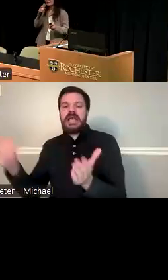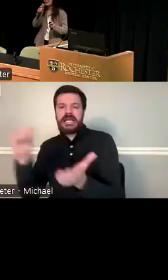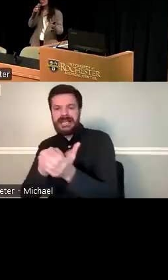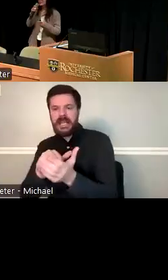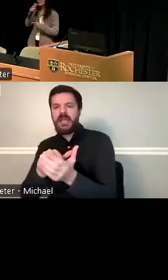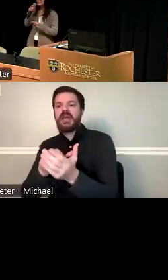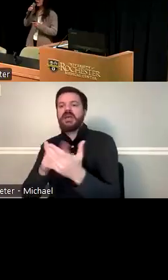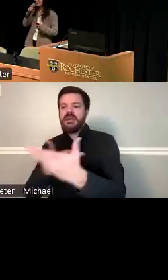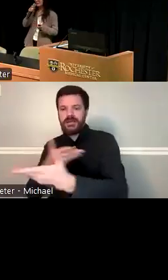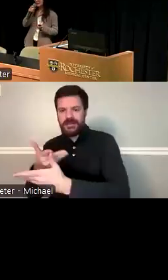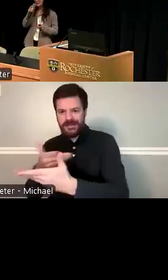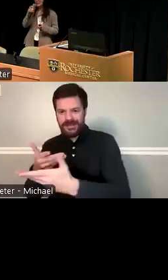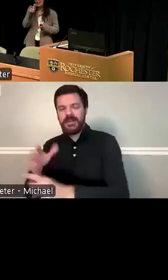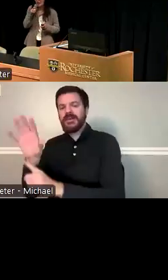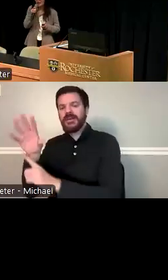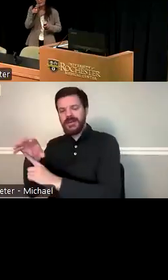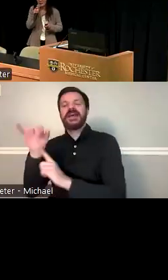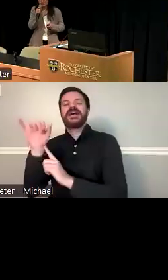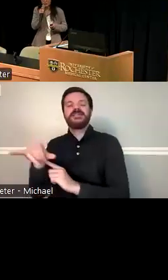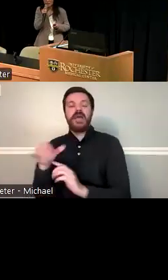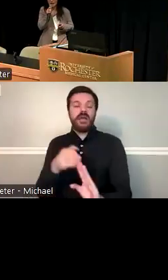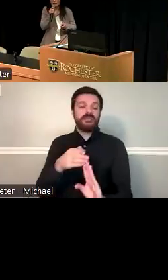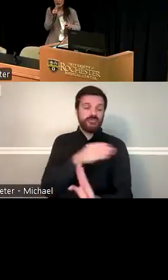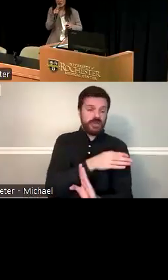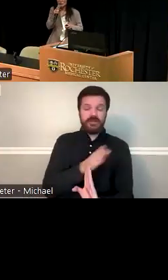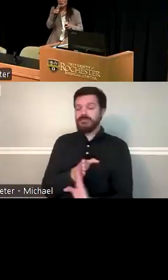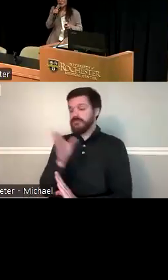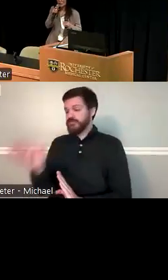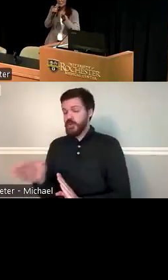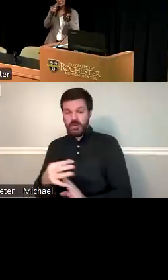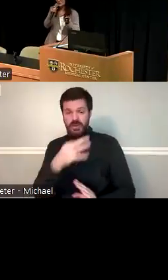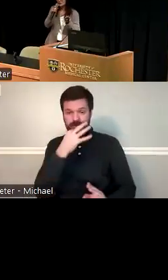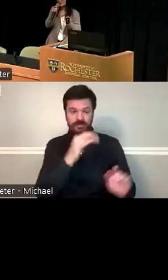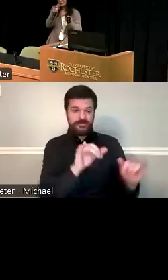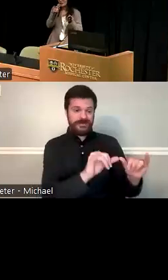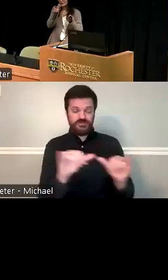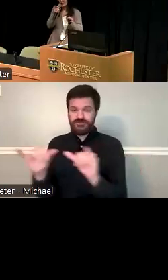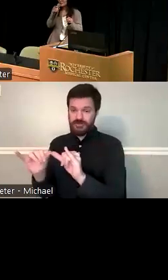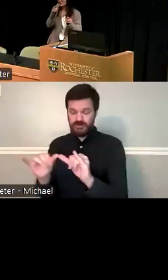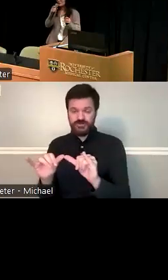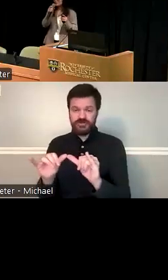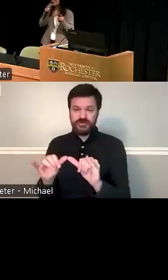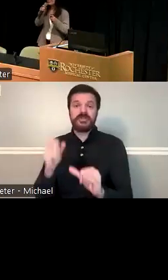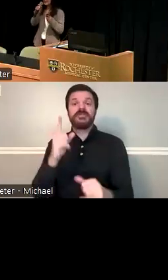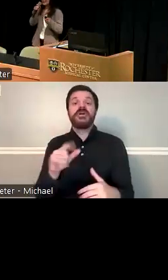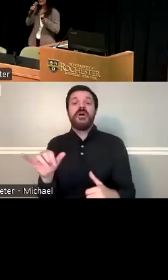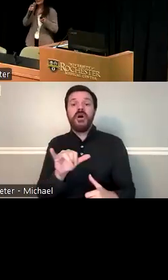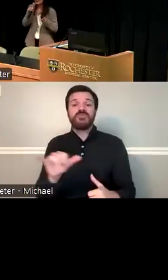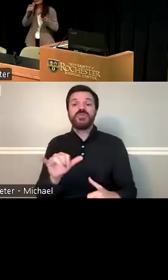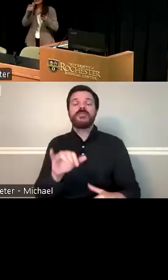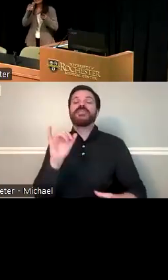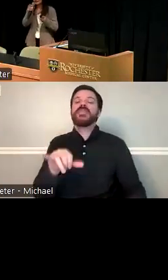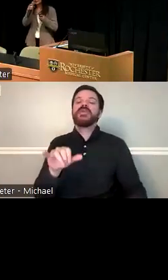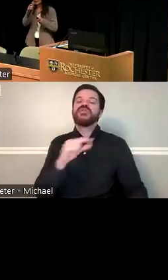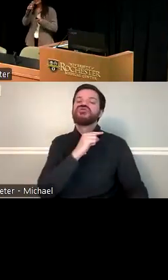assess the pre and post competency measures. And then we also, in between, the chaplains got to replay